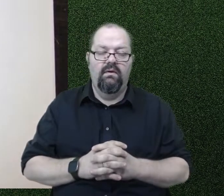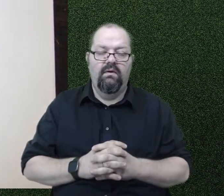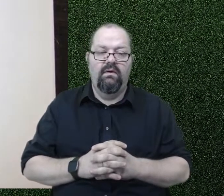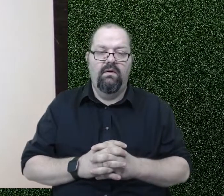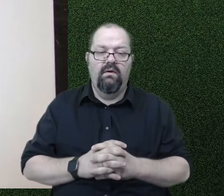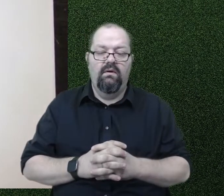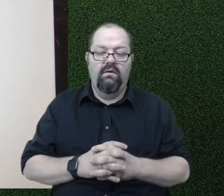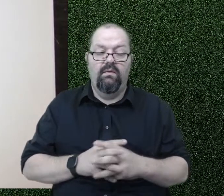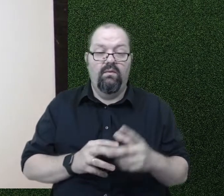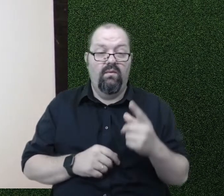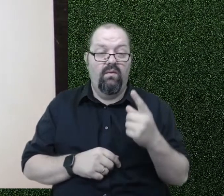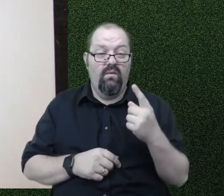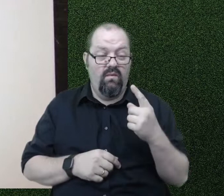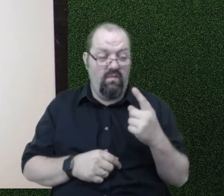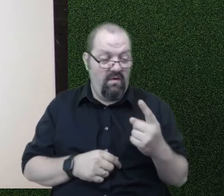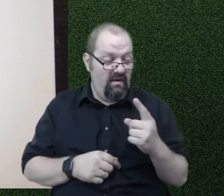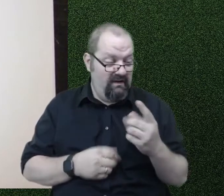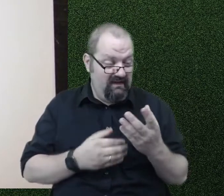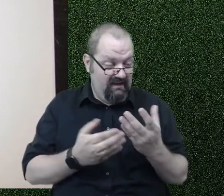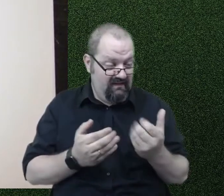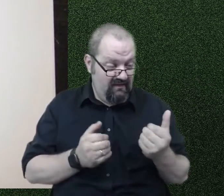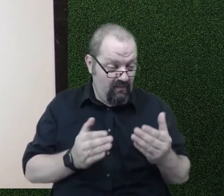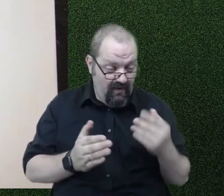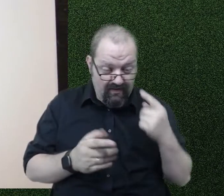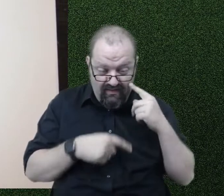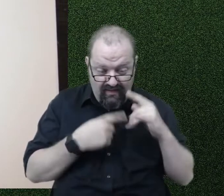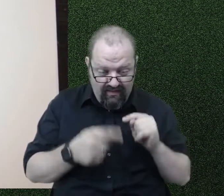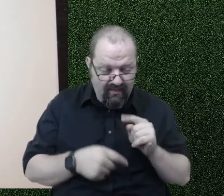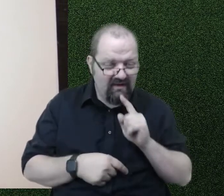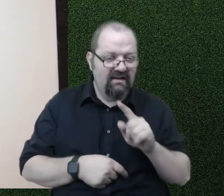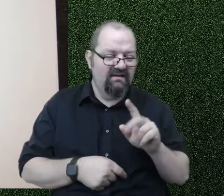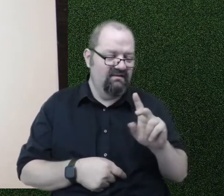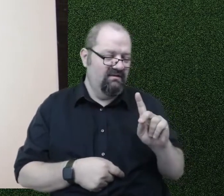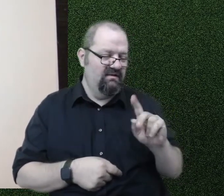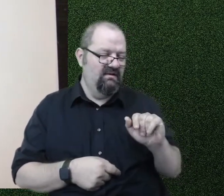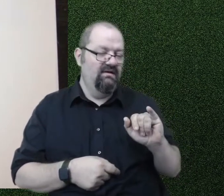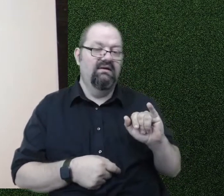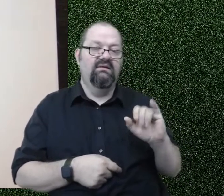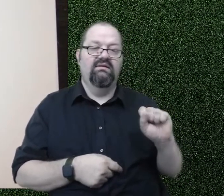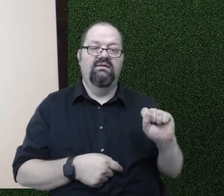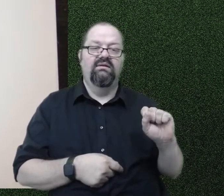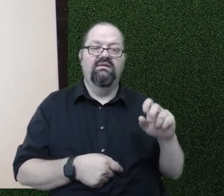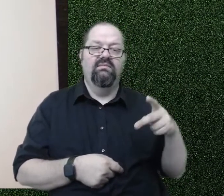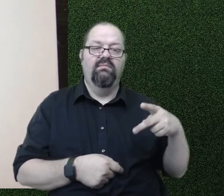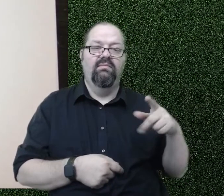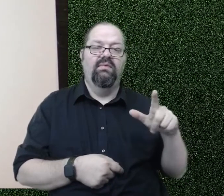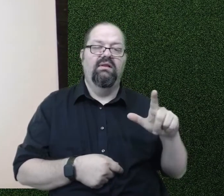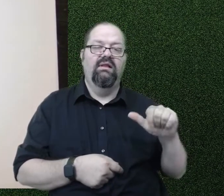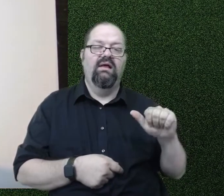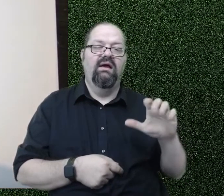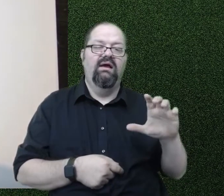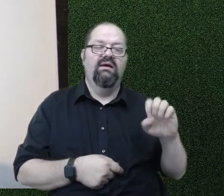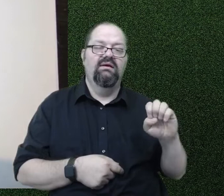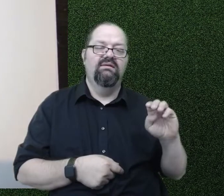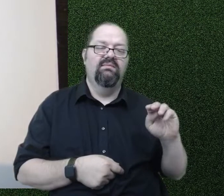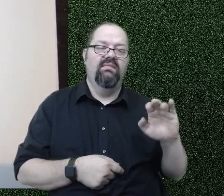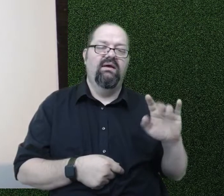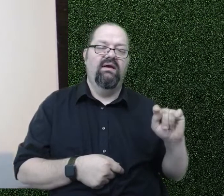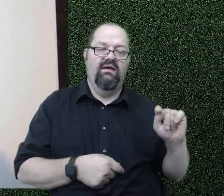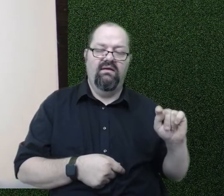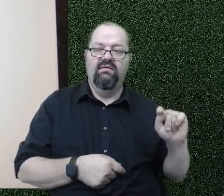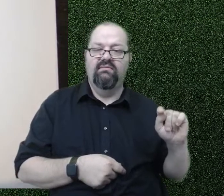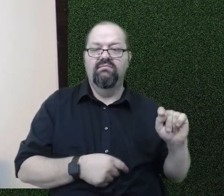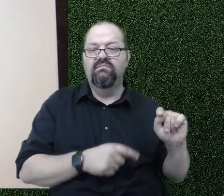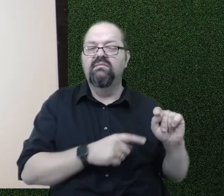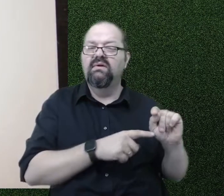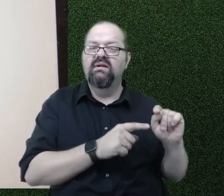One of the easiest ways to think about it is in terms of displacement. This is just a memory device. It doesn't have to represent